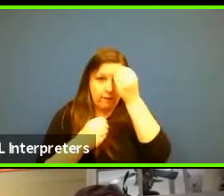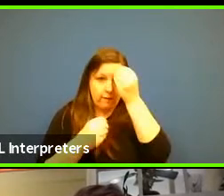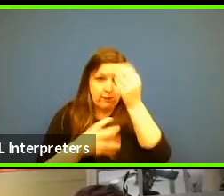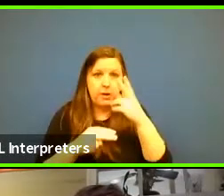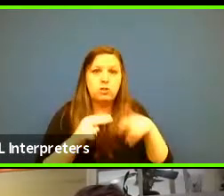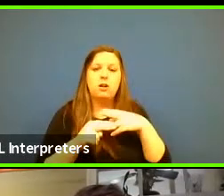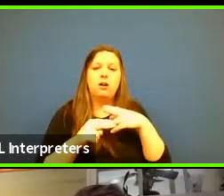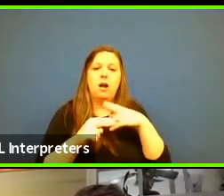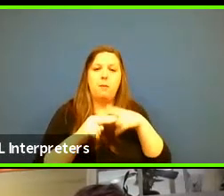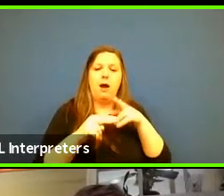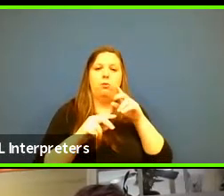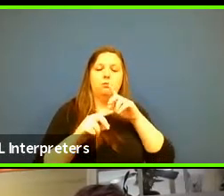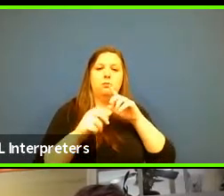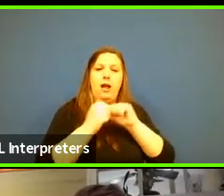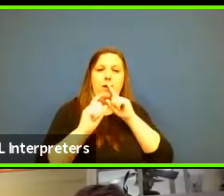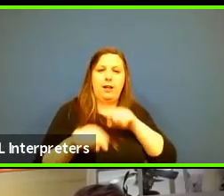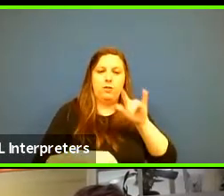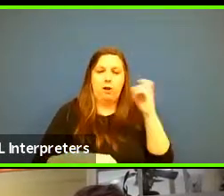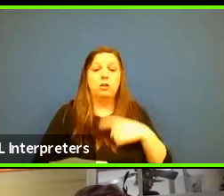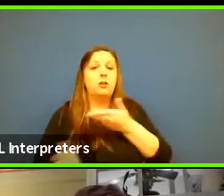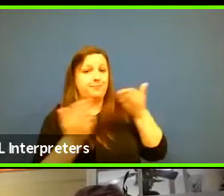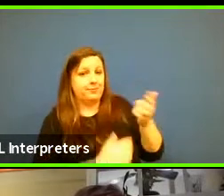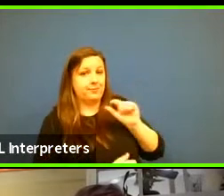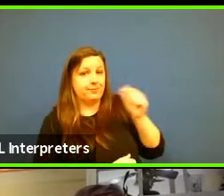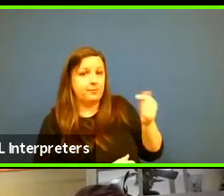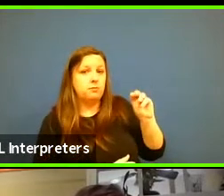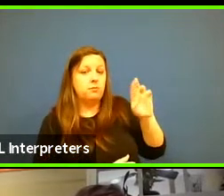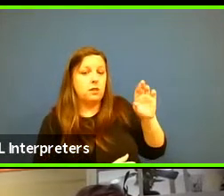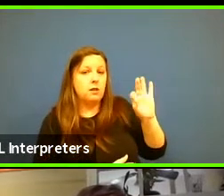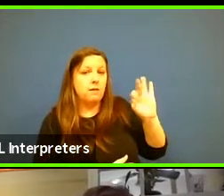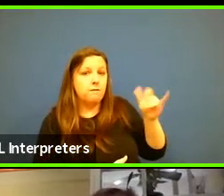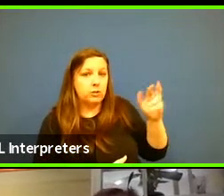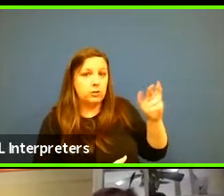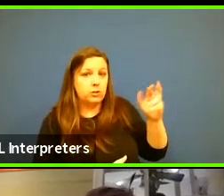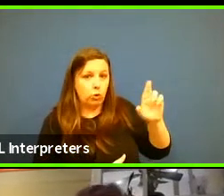Dykeman. So Mr. Fisher, I'll turn that over to you.